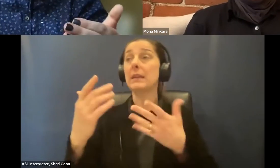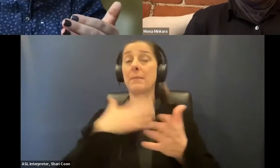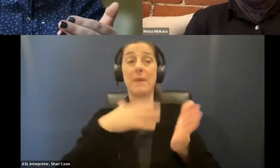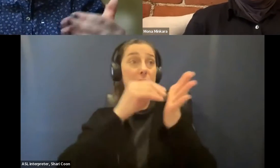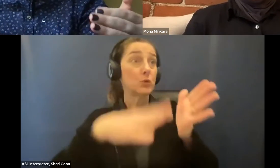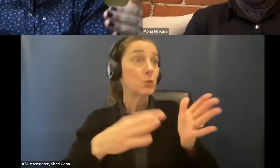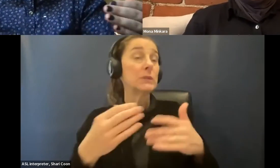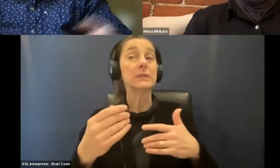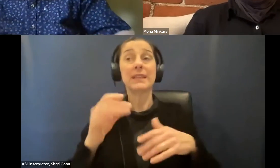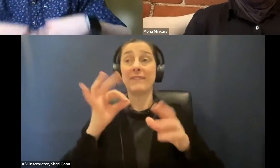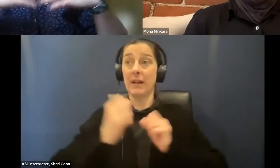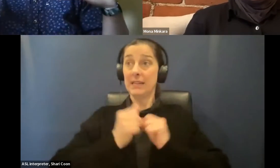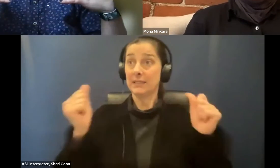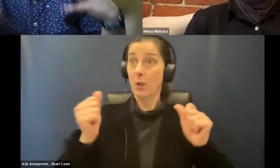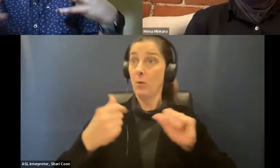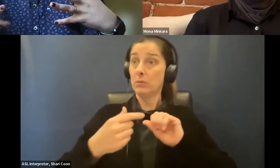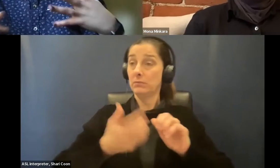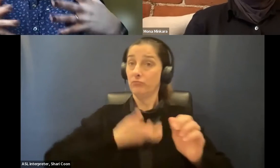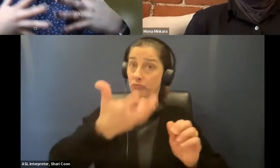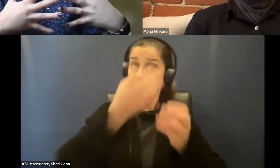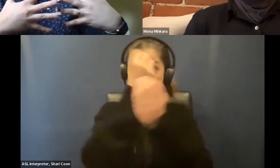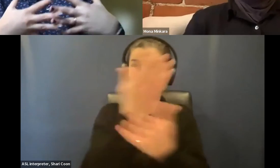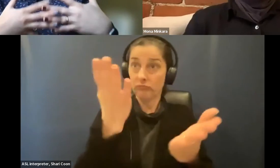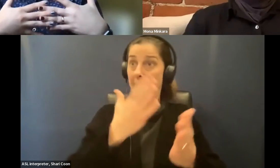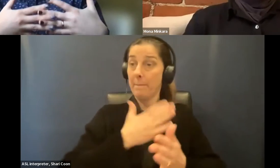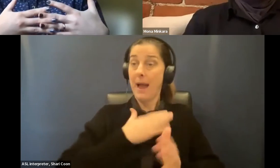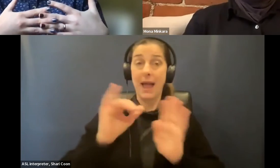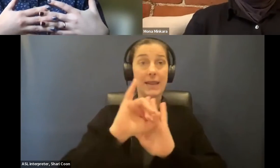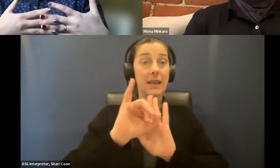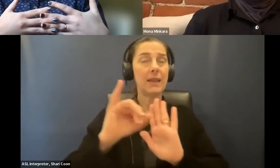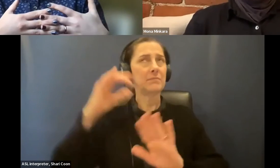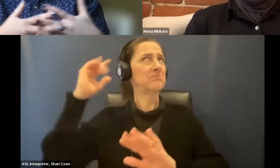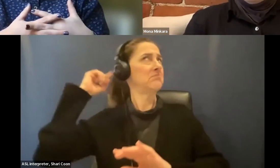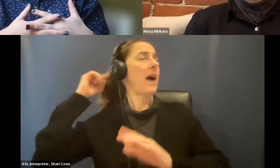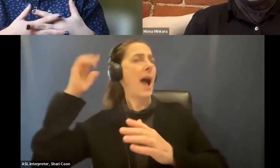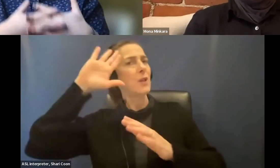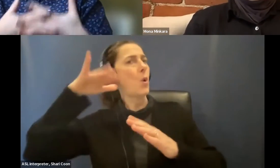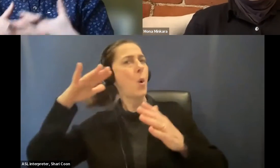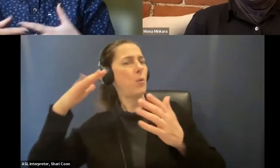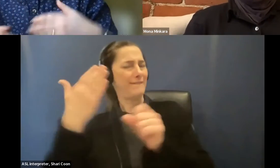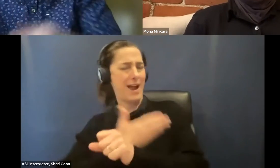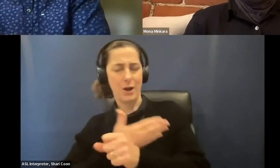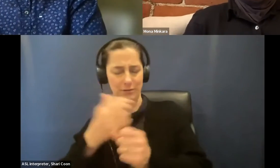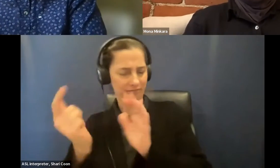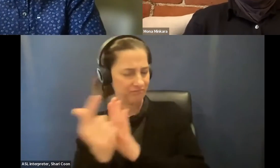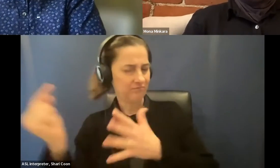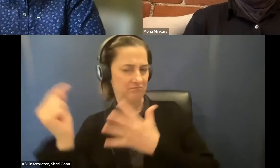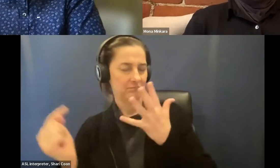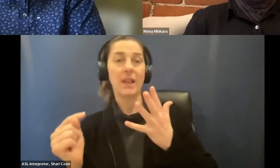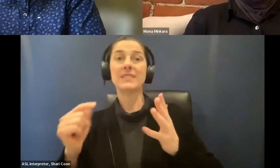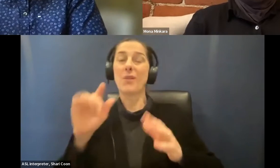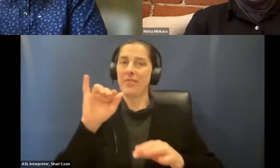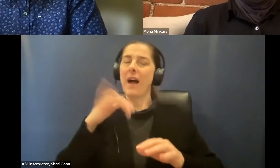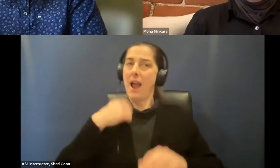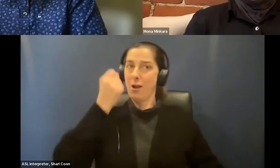get fired because of this. That's from a place of incredible privilege that I feel so comfortable that I can say